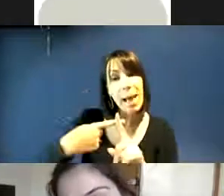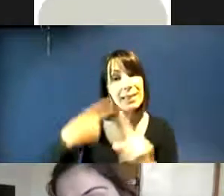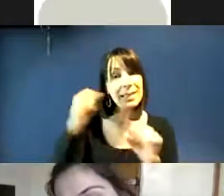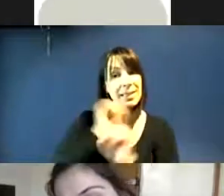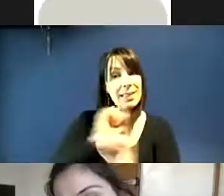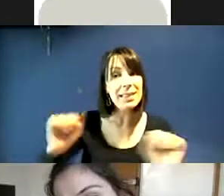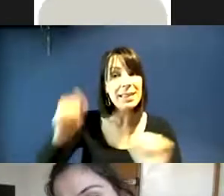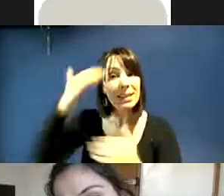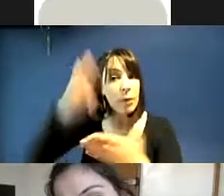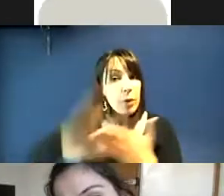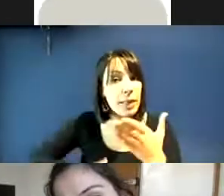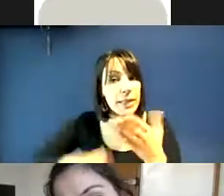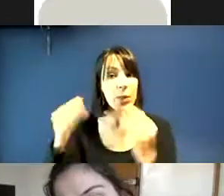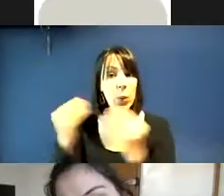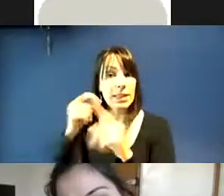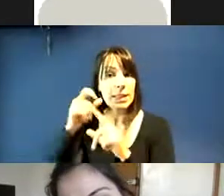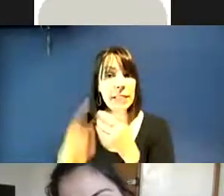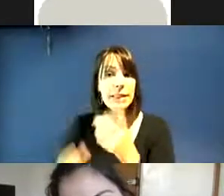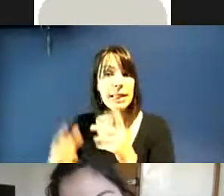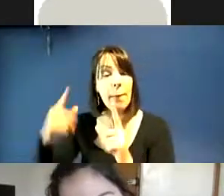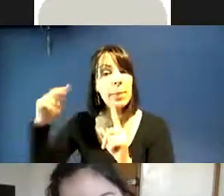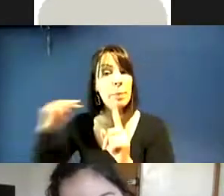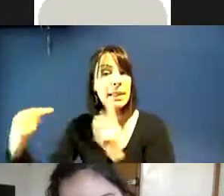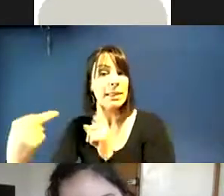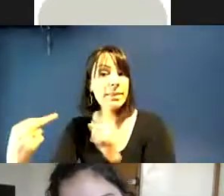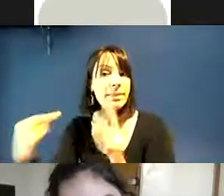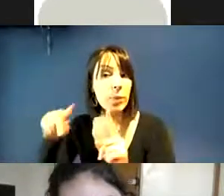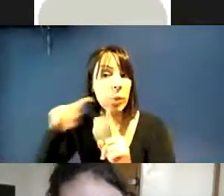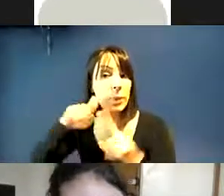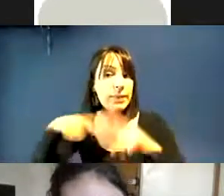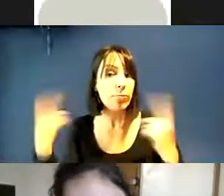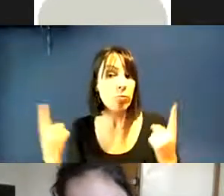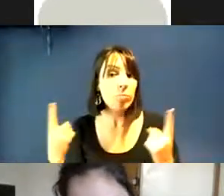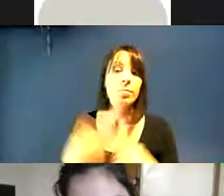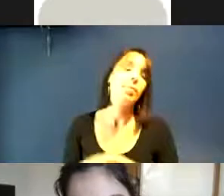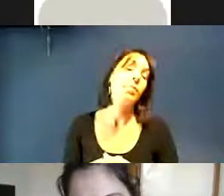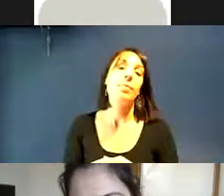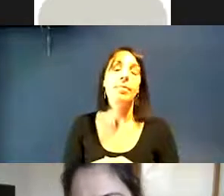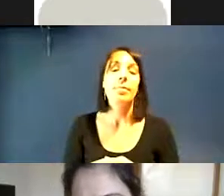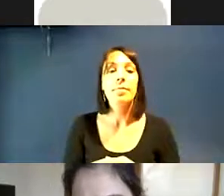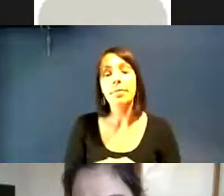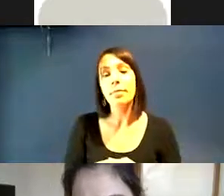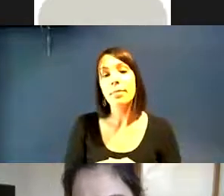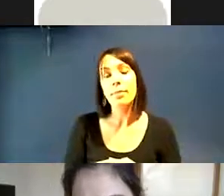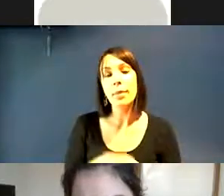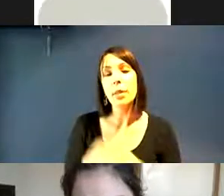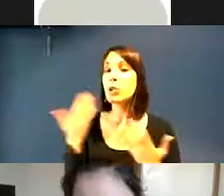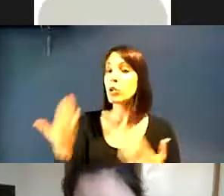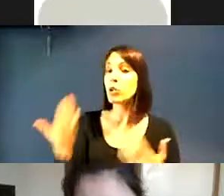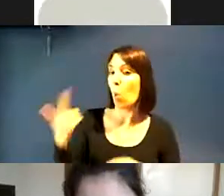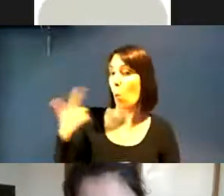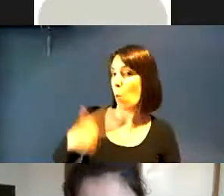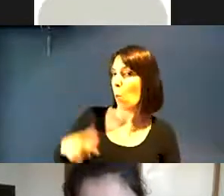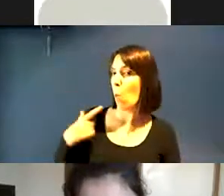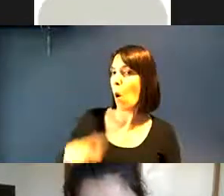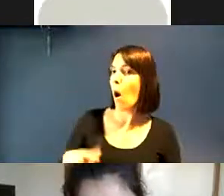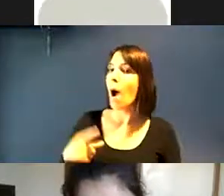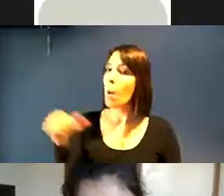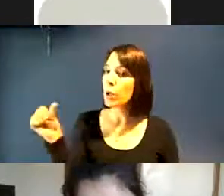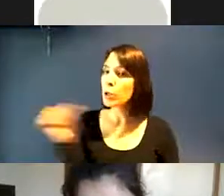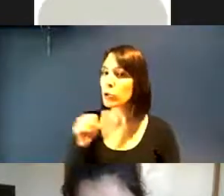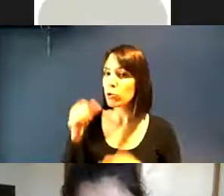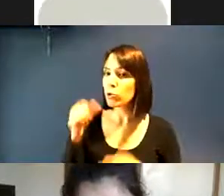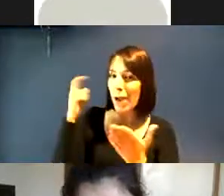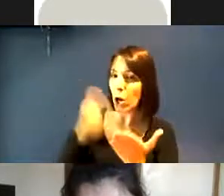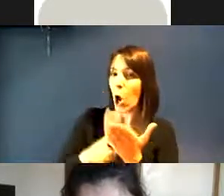be different, and their perspectives on issues relating to disability might be different. So the purpose of identifying the diversity among women